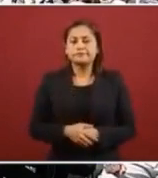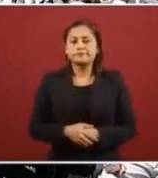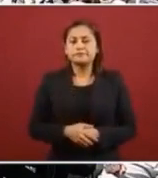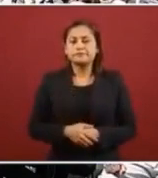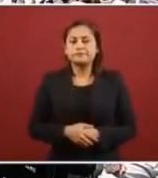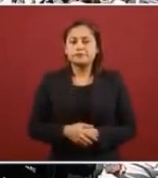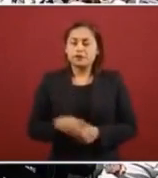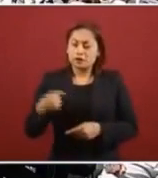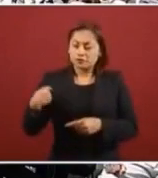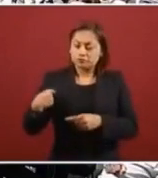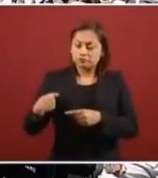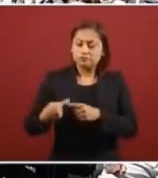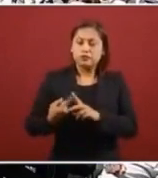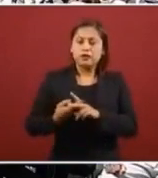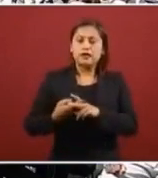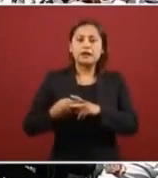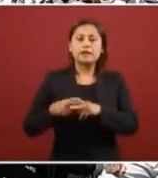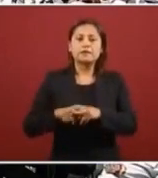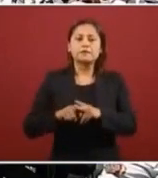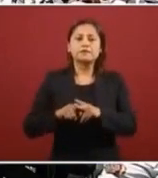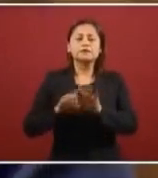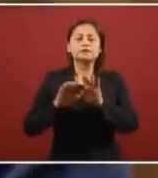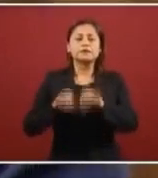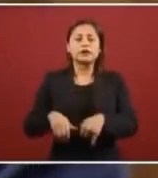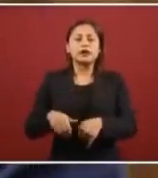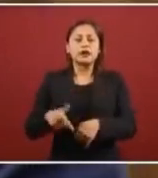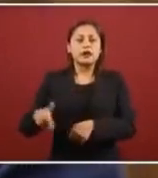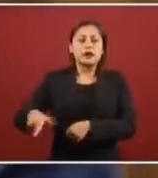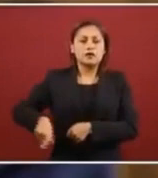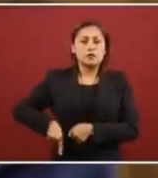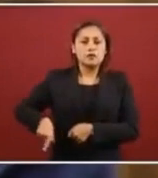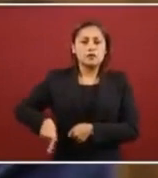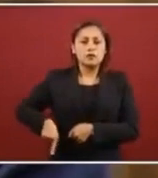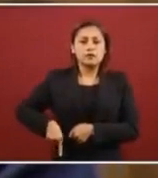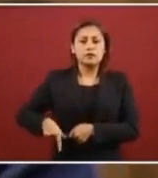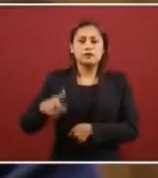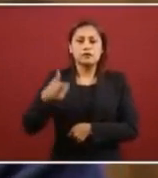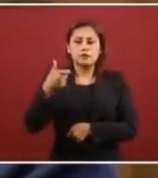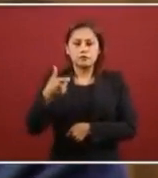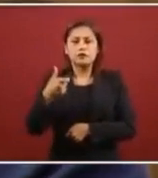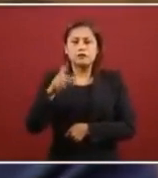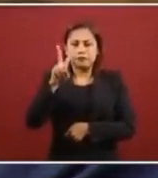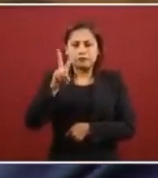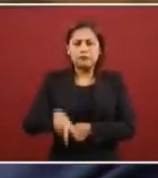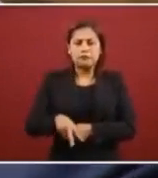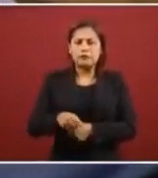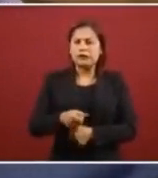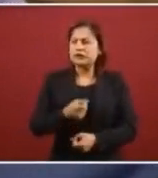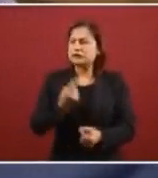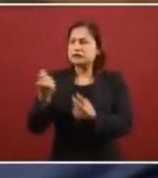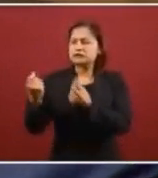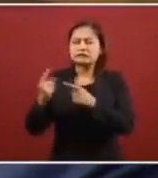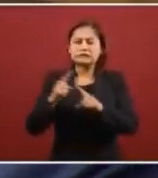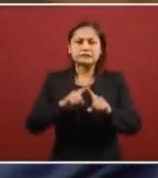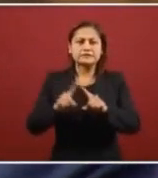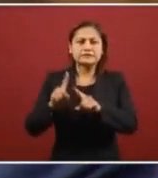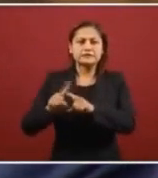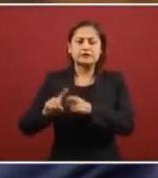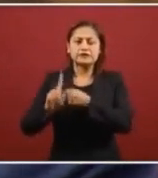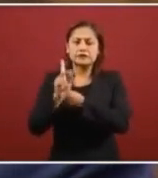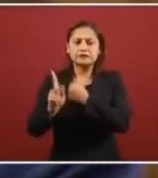during the time we've been in government the Bissell has resisted high